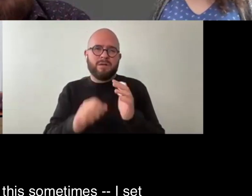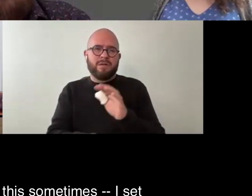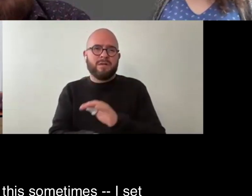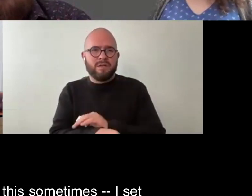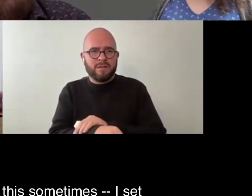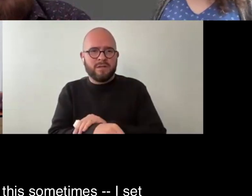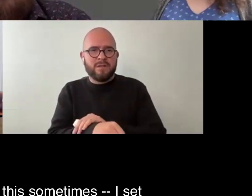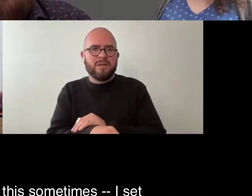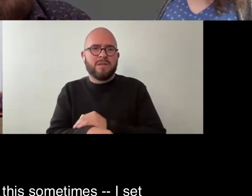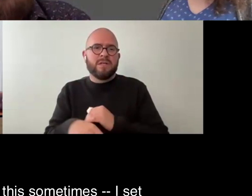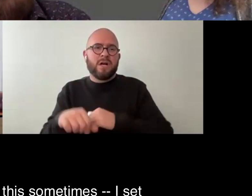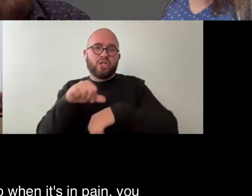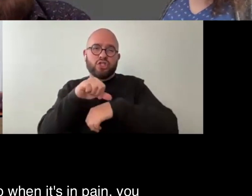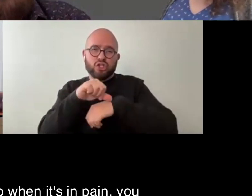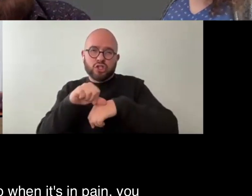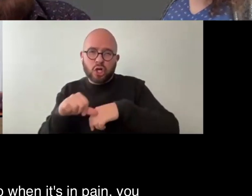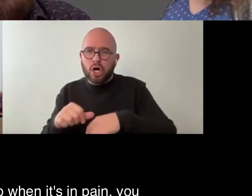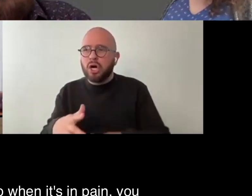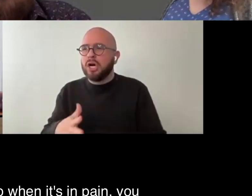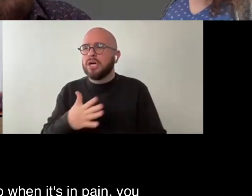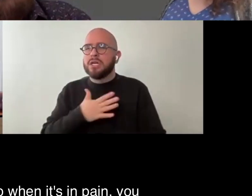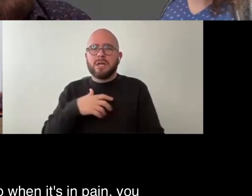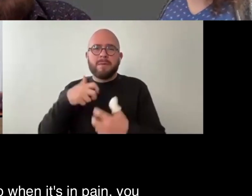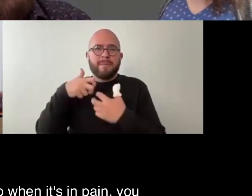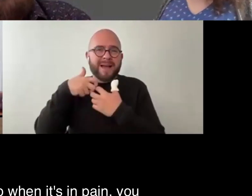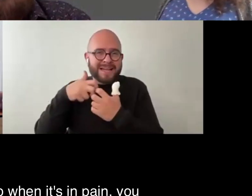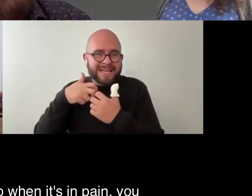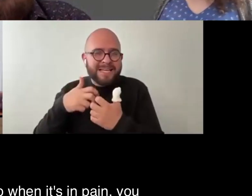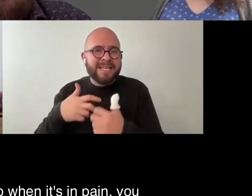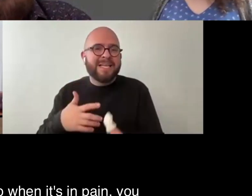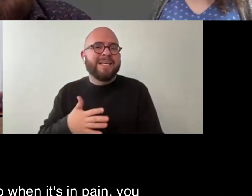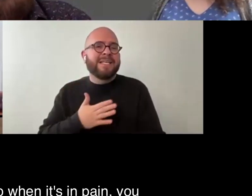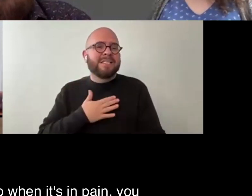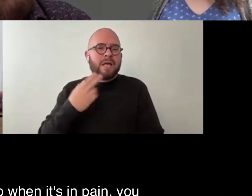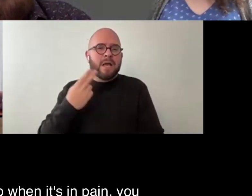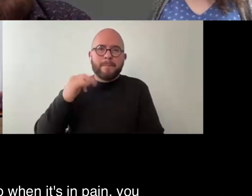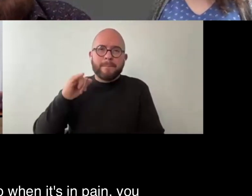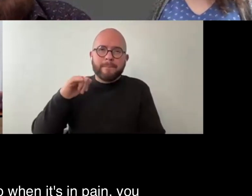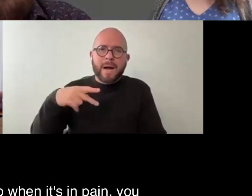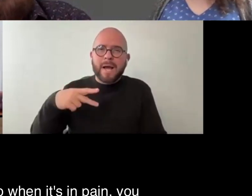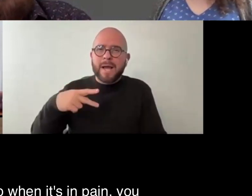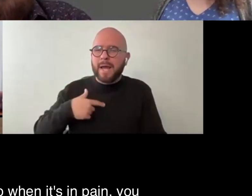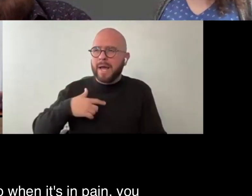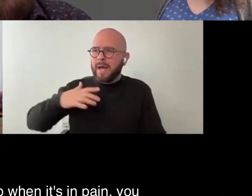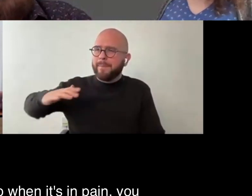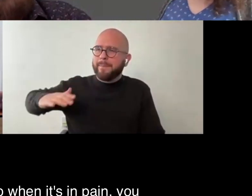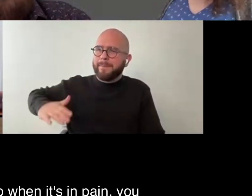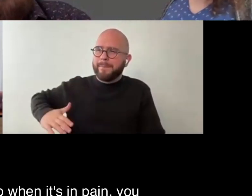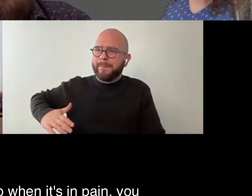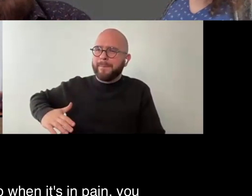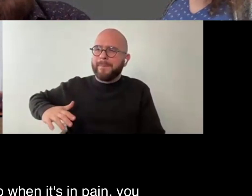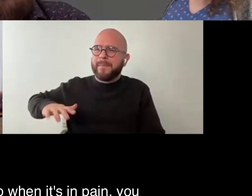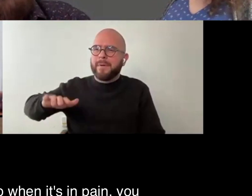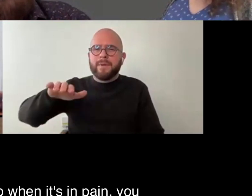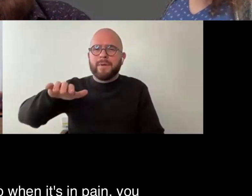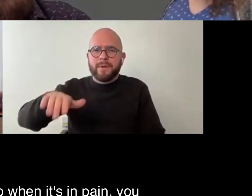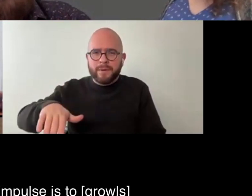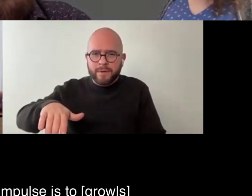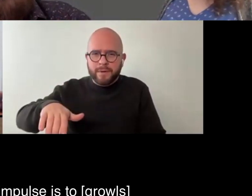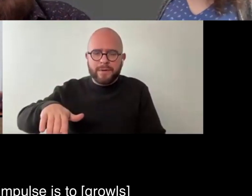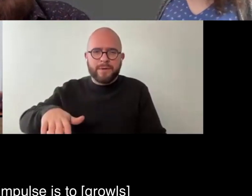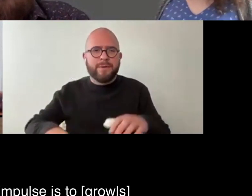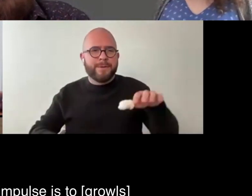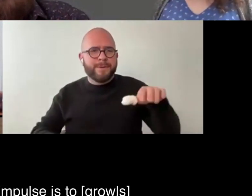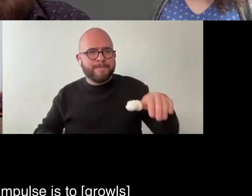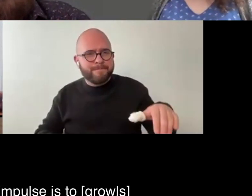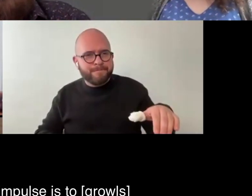on my knees when they're in pain, my hip when it's in pain, whatever is hurting. I find